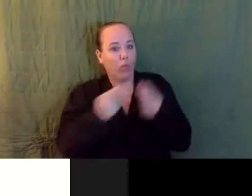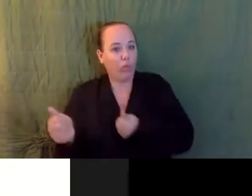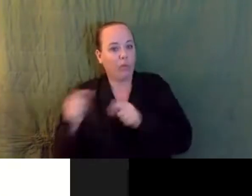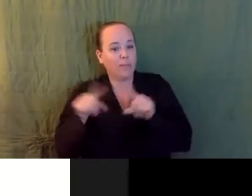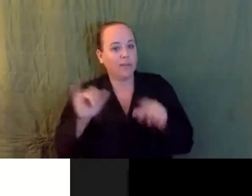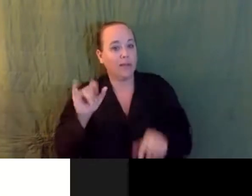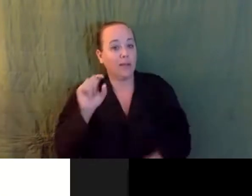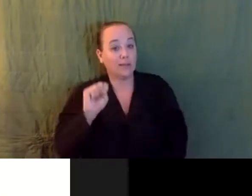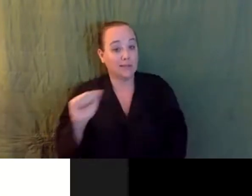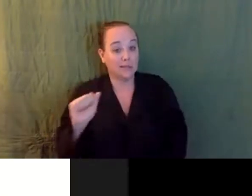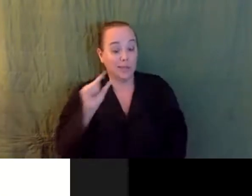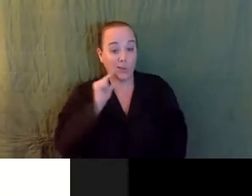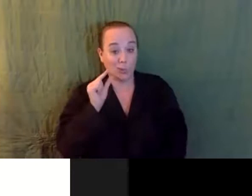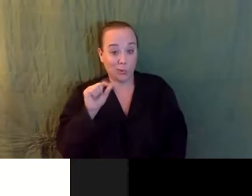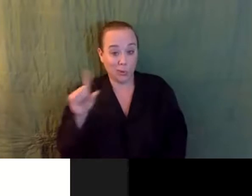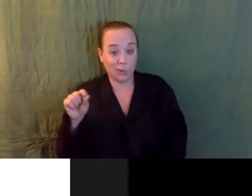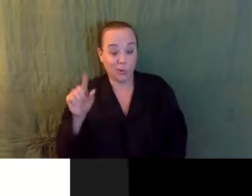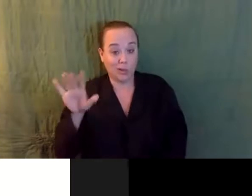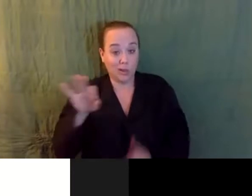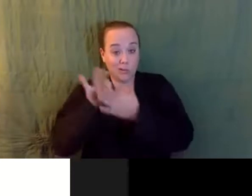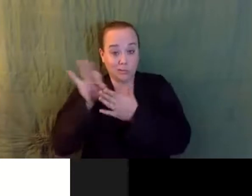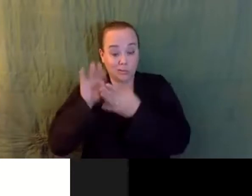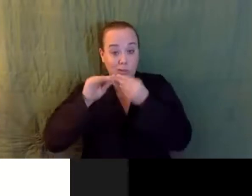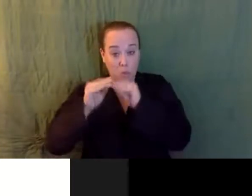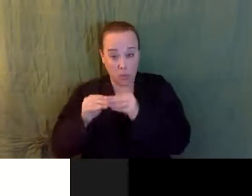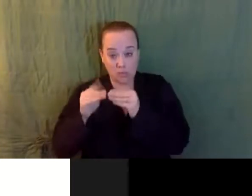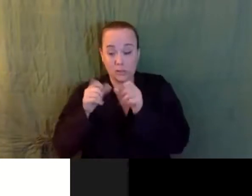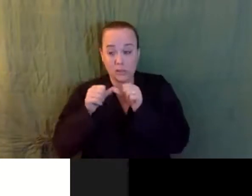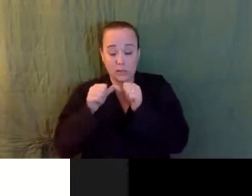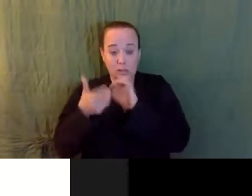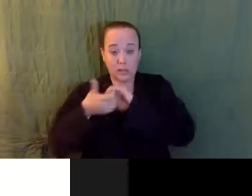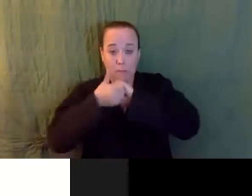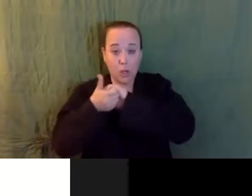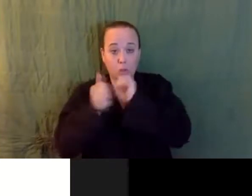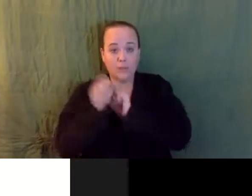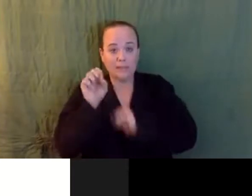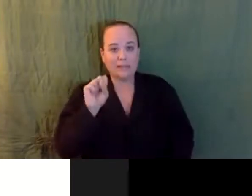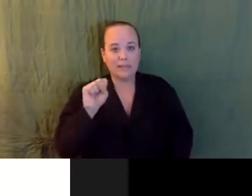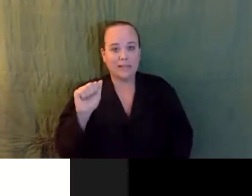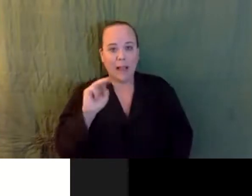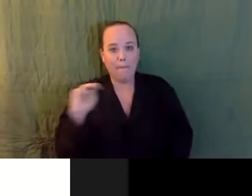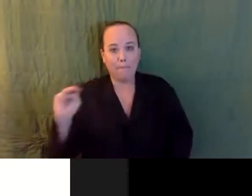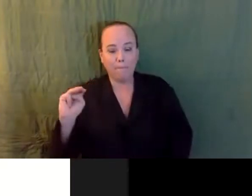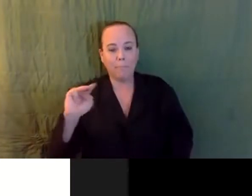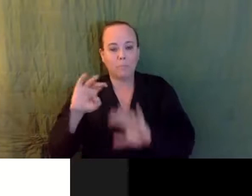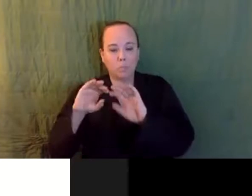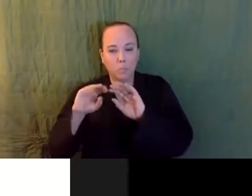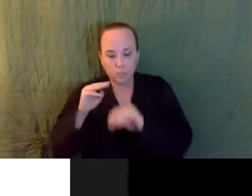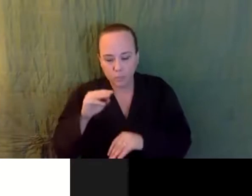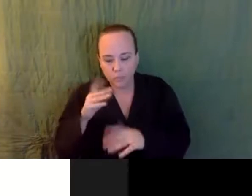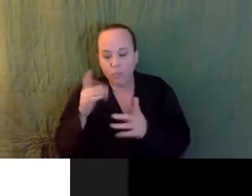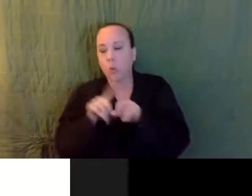2020 stats that continue to come out in partnership with SAM Ministries and other organizations that release